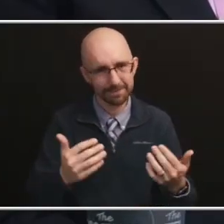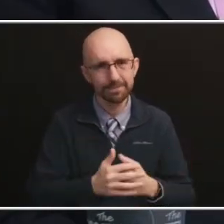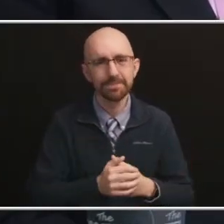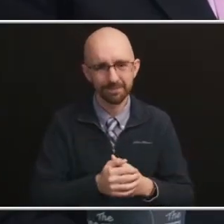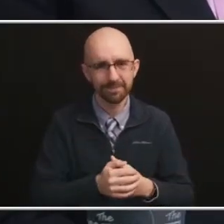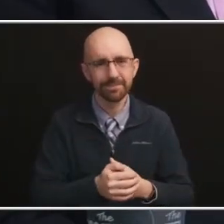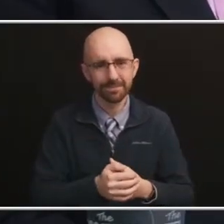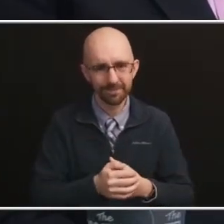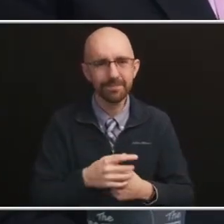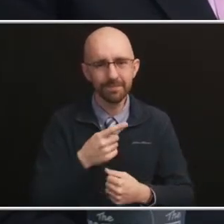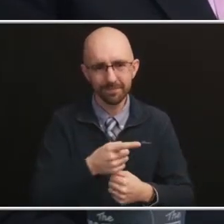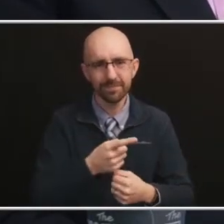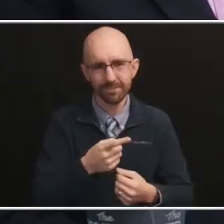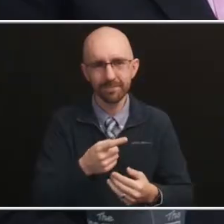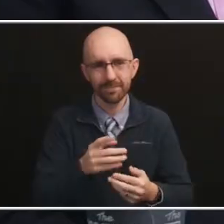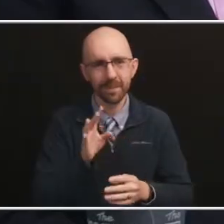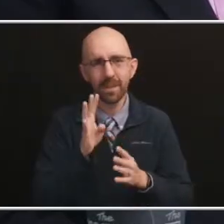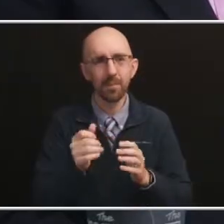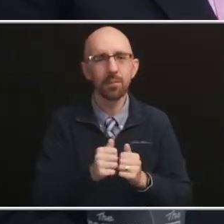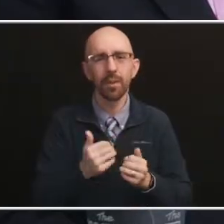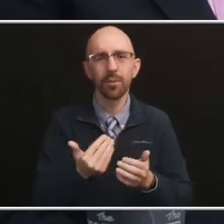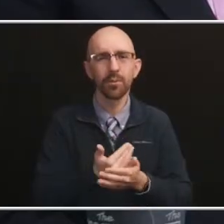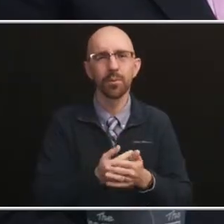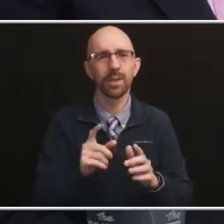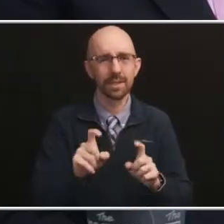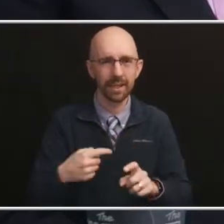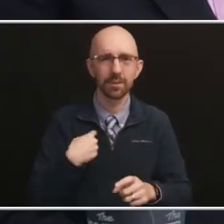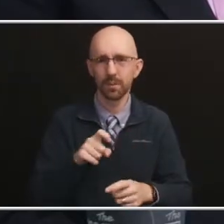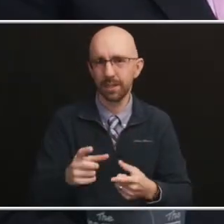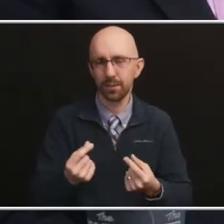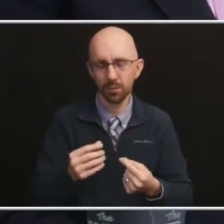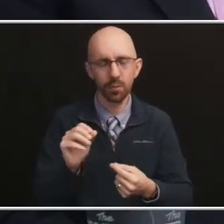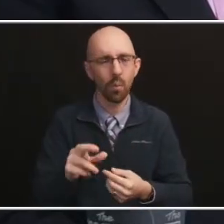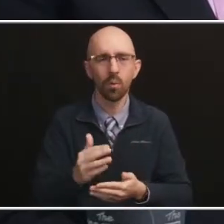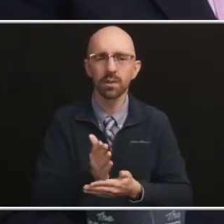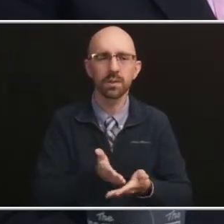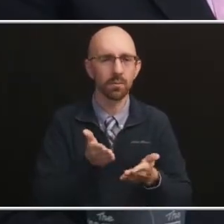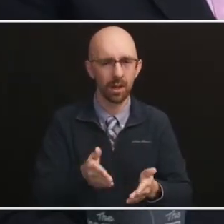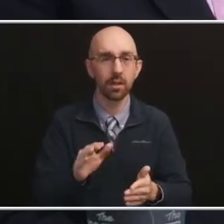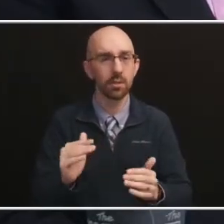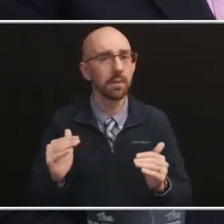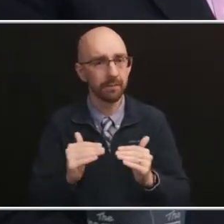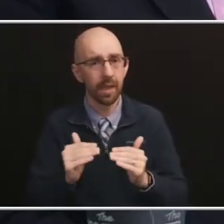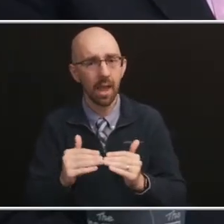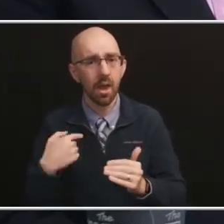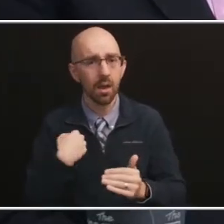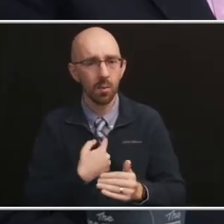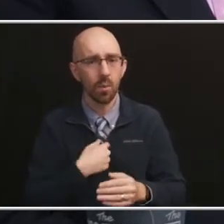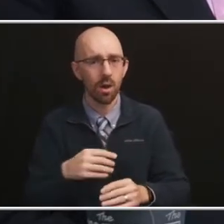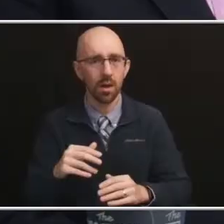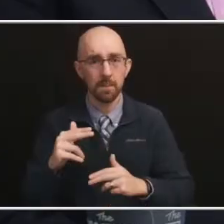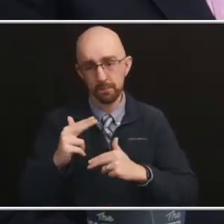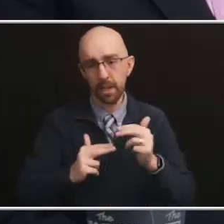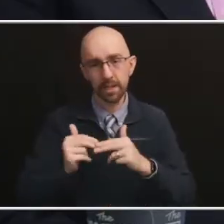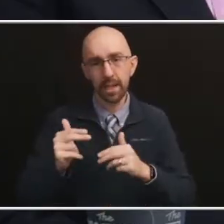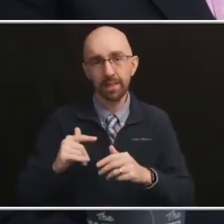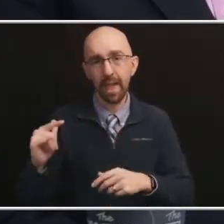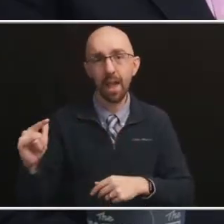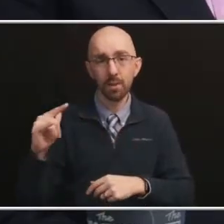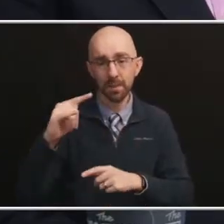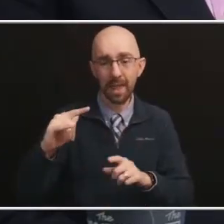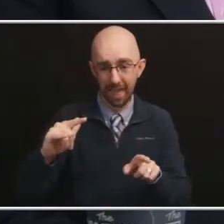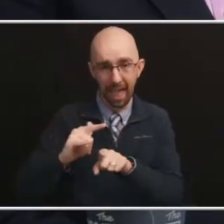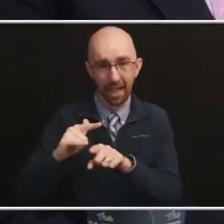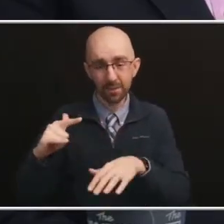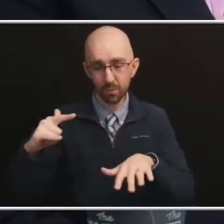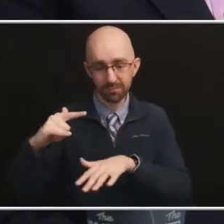come up with a new test we need to do or some way. Now, to be fair, we're putting an airplane together in the air, right? The insurance company is, everybody